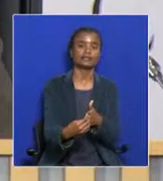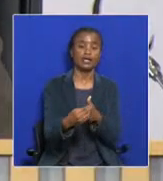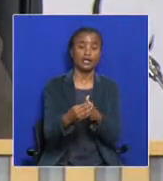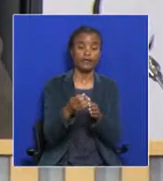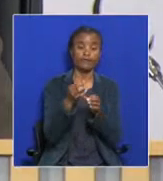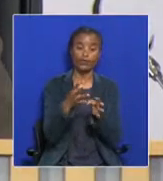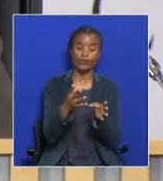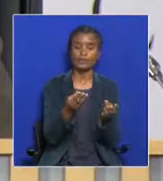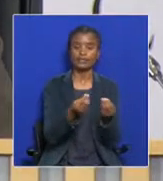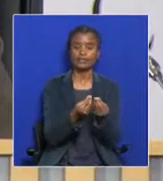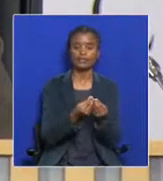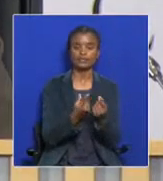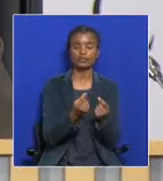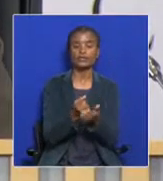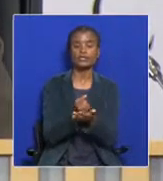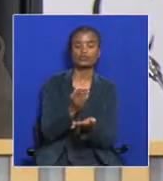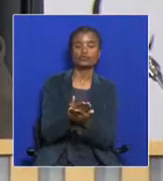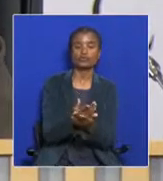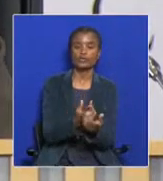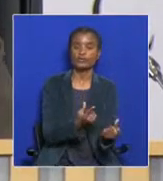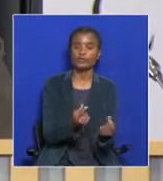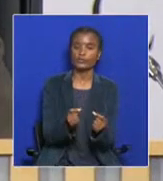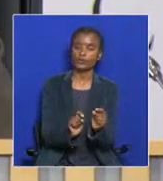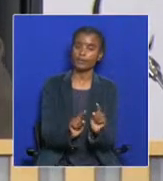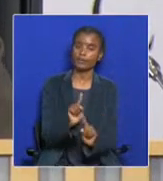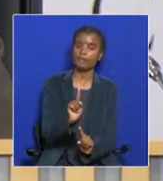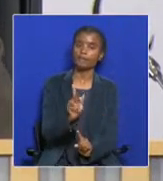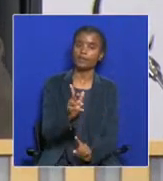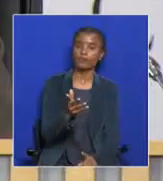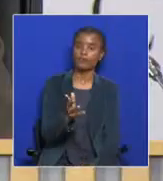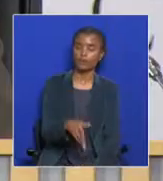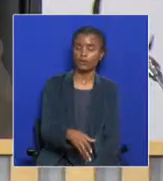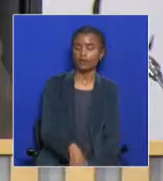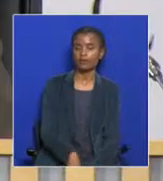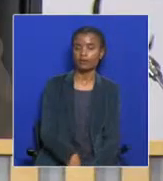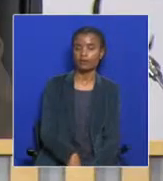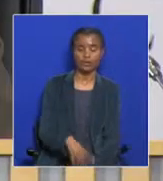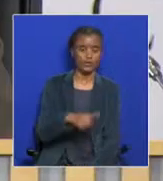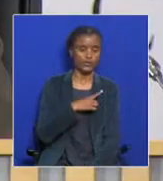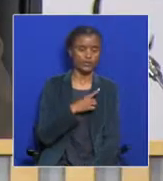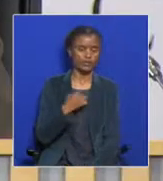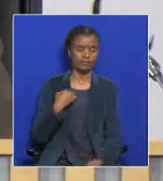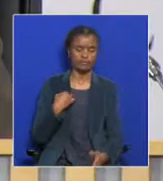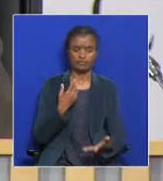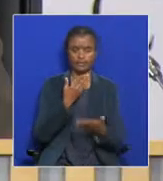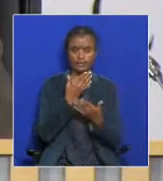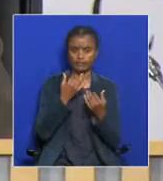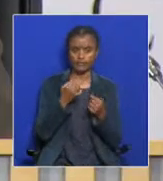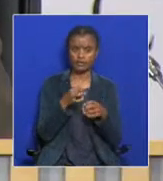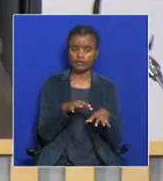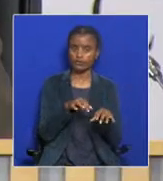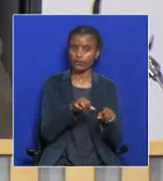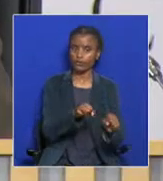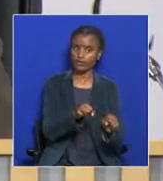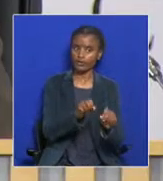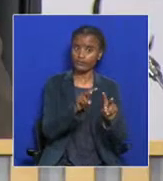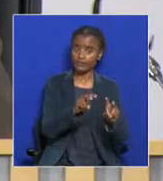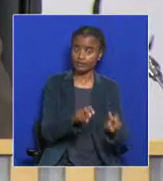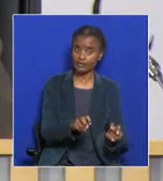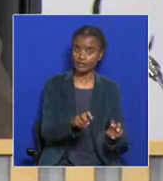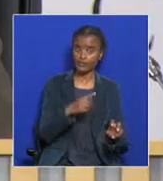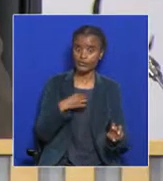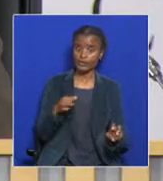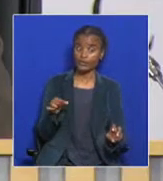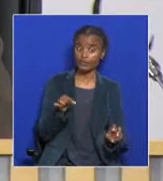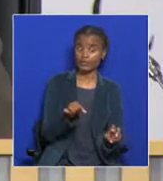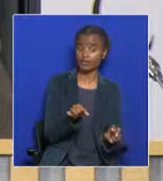And with regards to, I never knew I'm going to take this investigation. When I came back, I was caught off guard by Pangase. I was caught